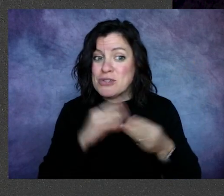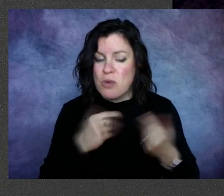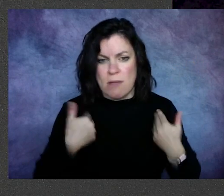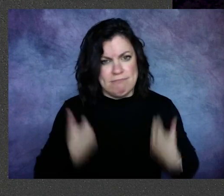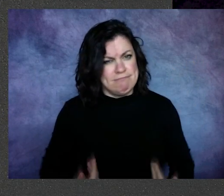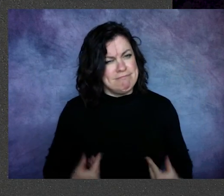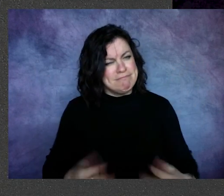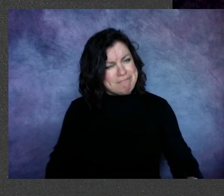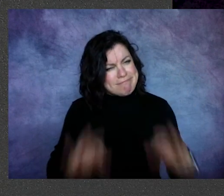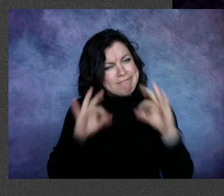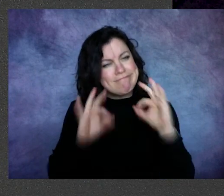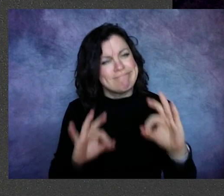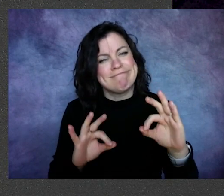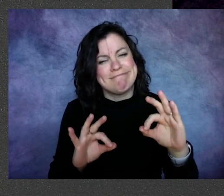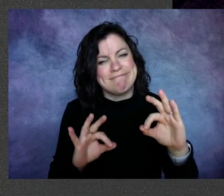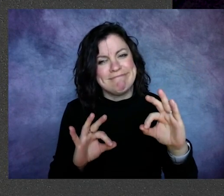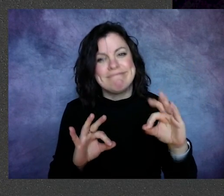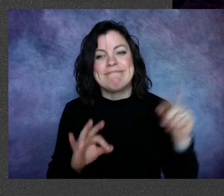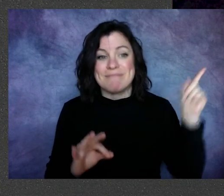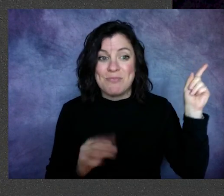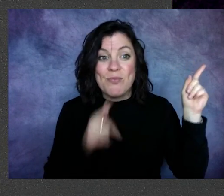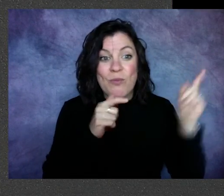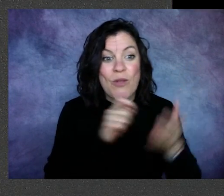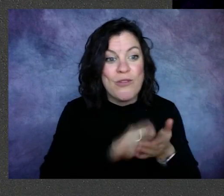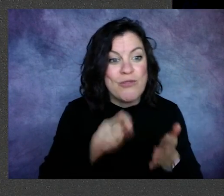Right by David McPhail.